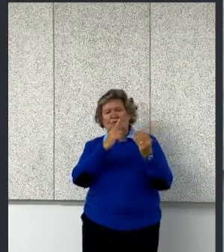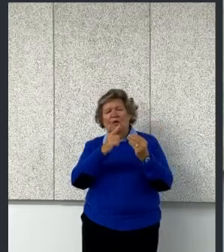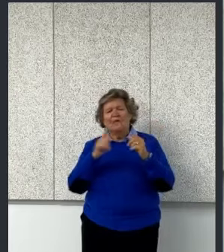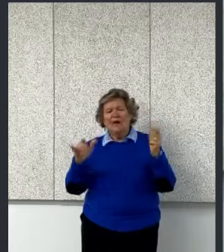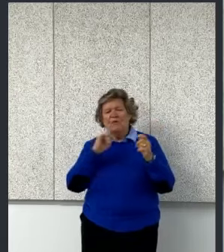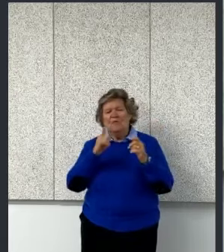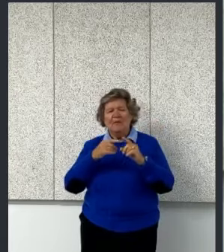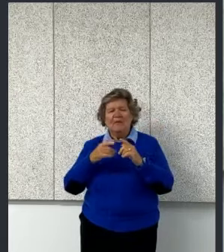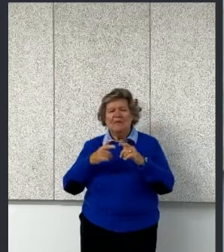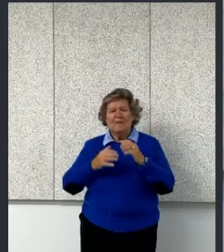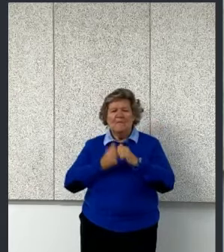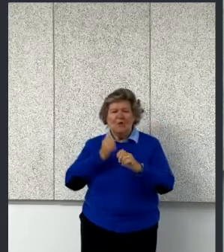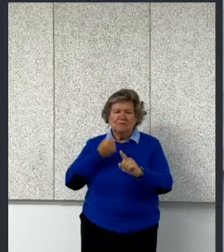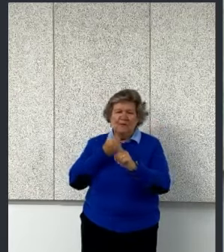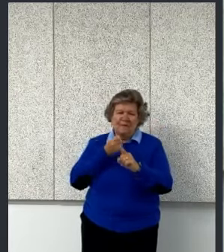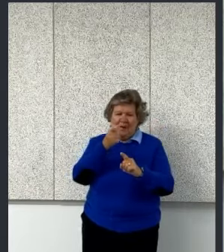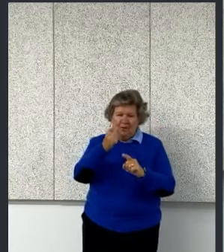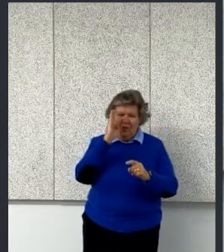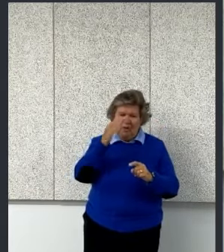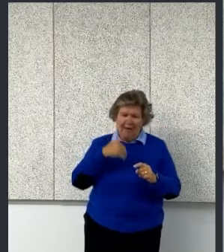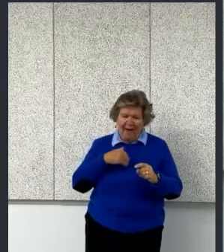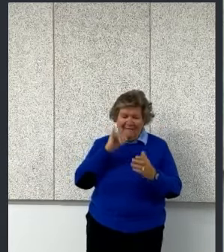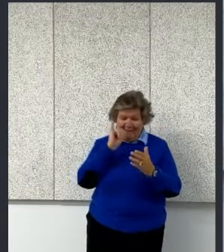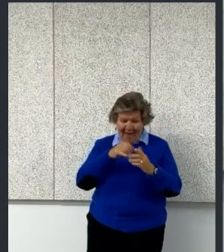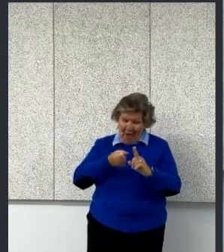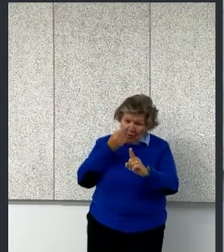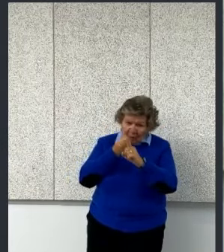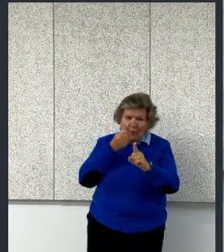can push. That feels like